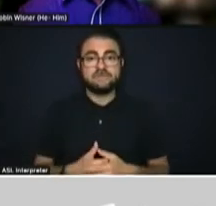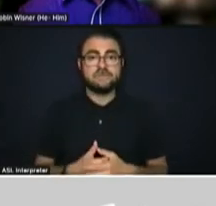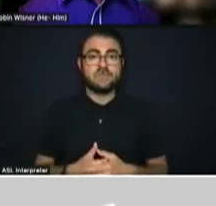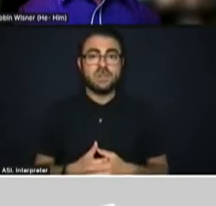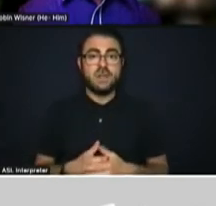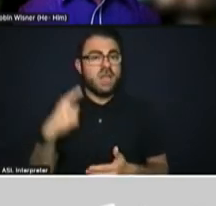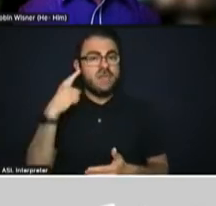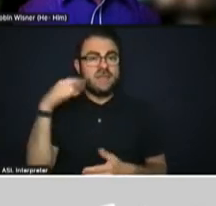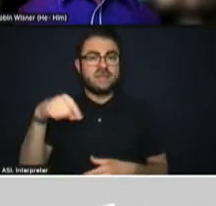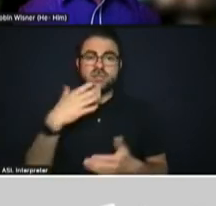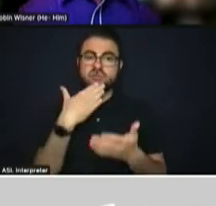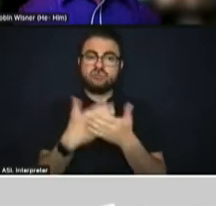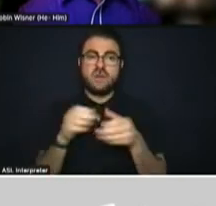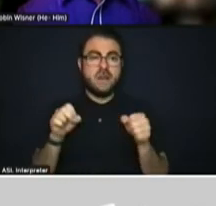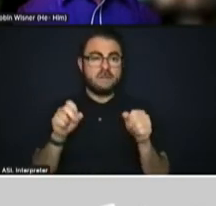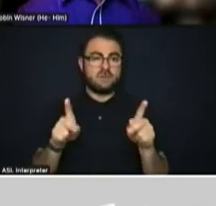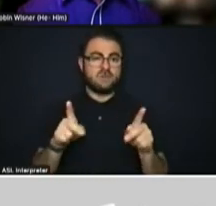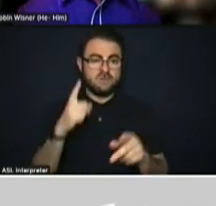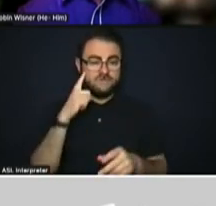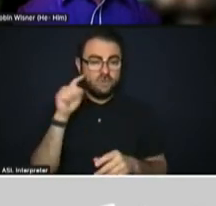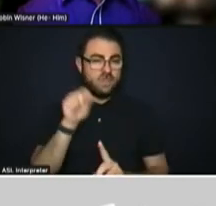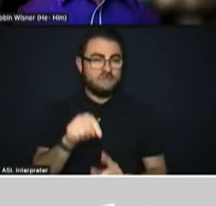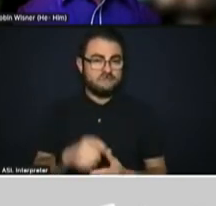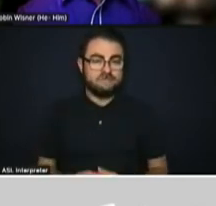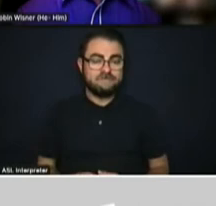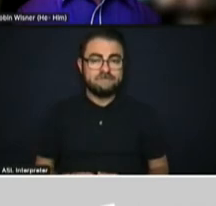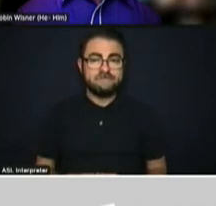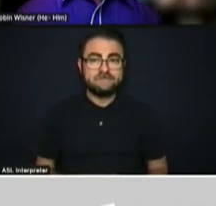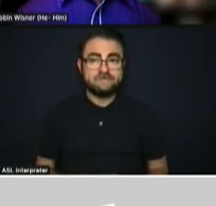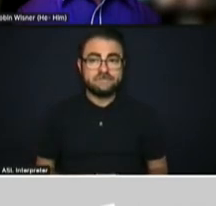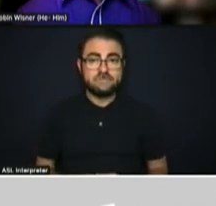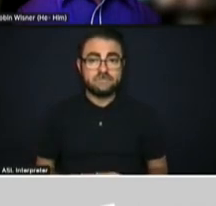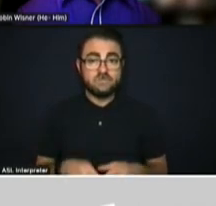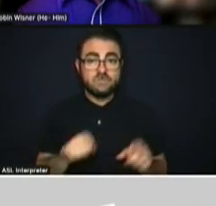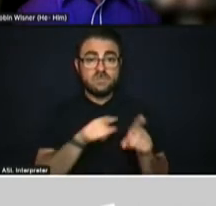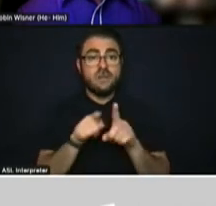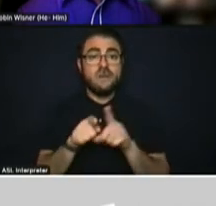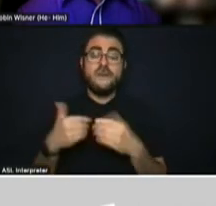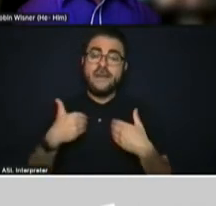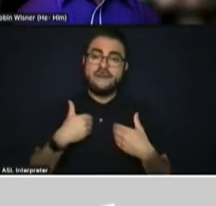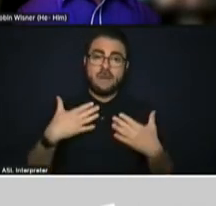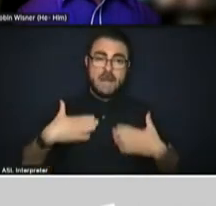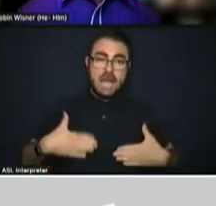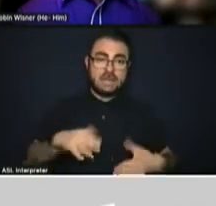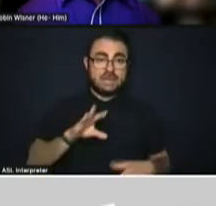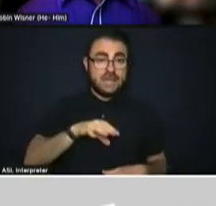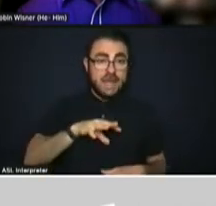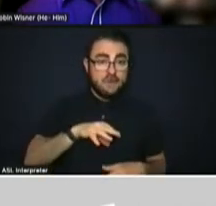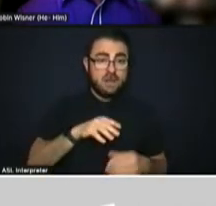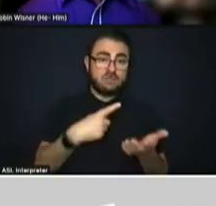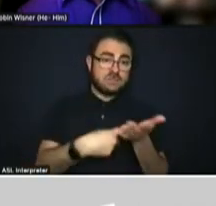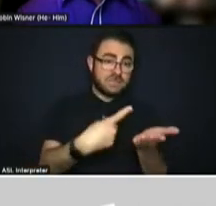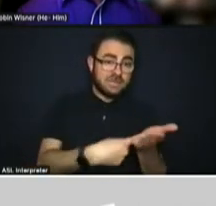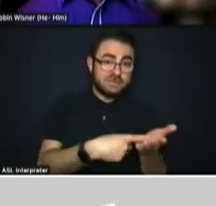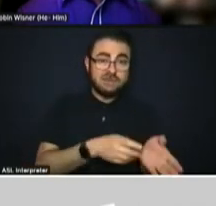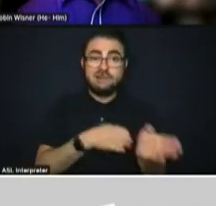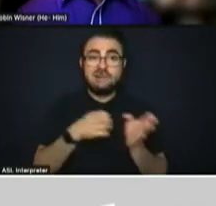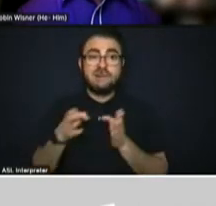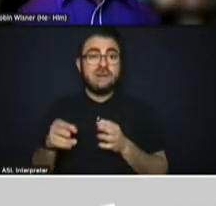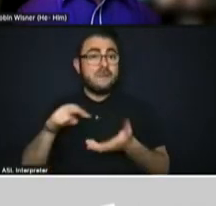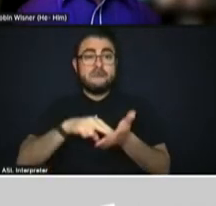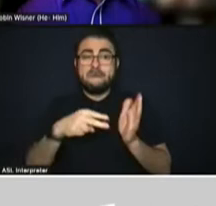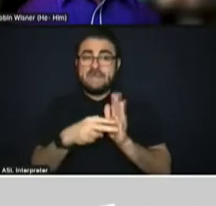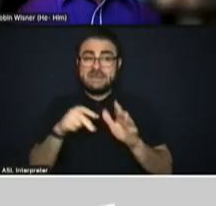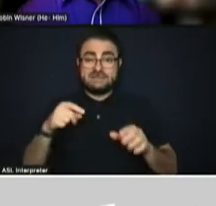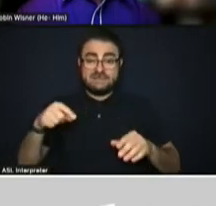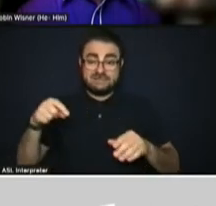great opportunity for one of those things. And by the way, this is, you had the body-worn camera discussion. These two are kind of two data sets